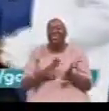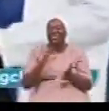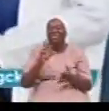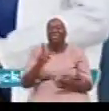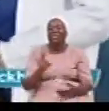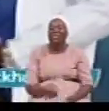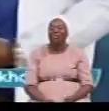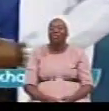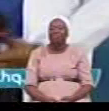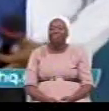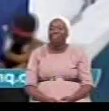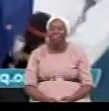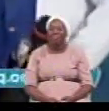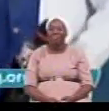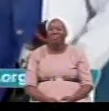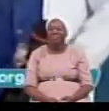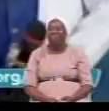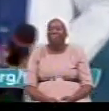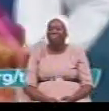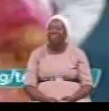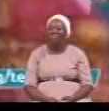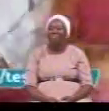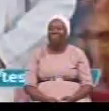to our medical practitioner.